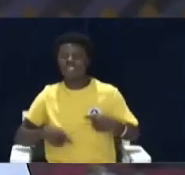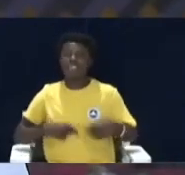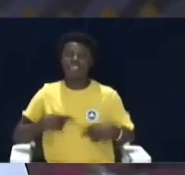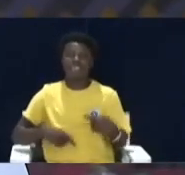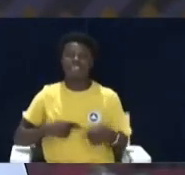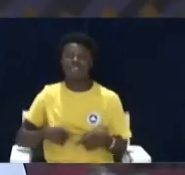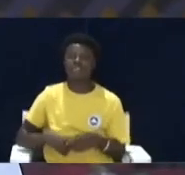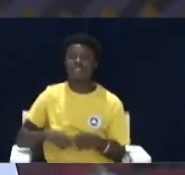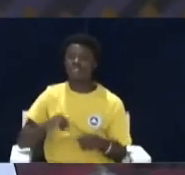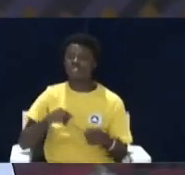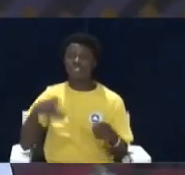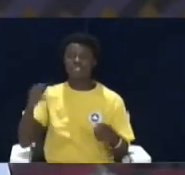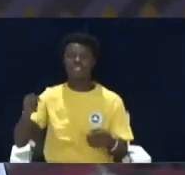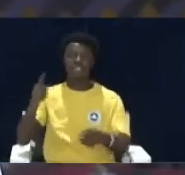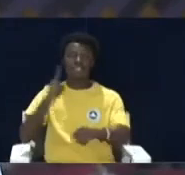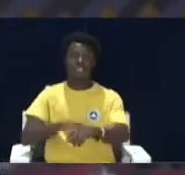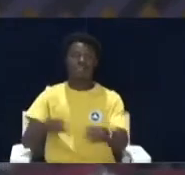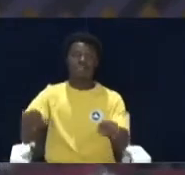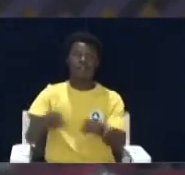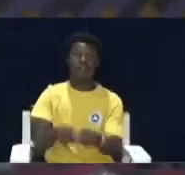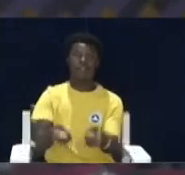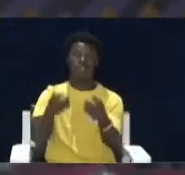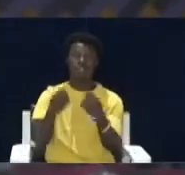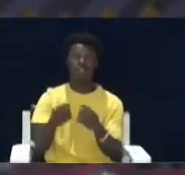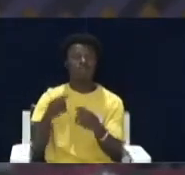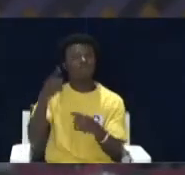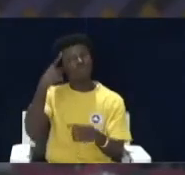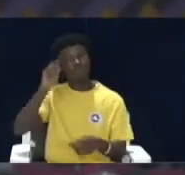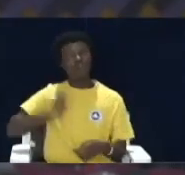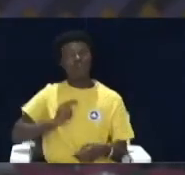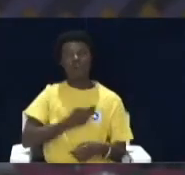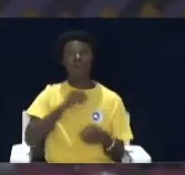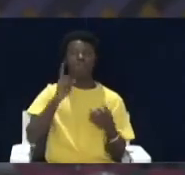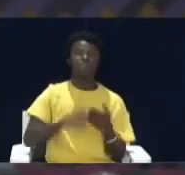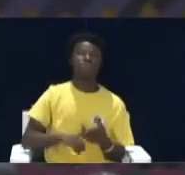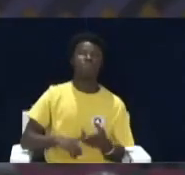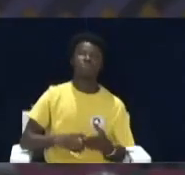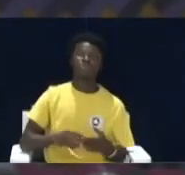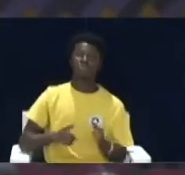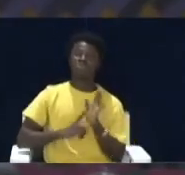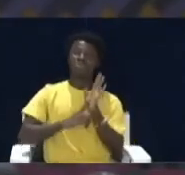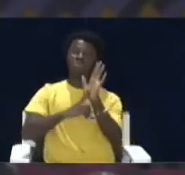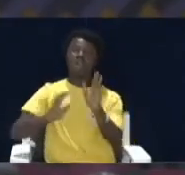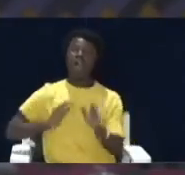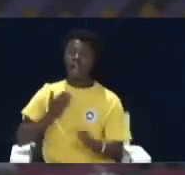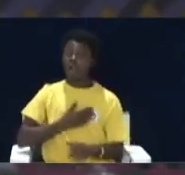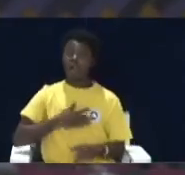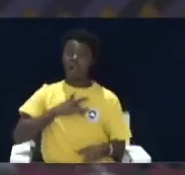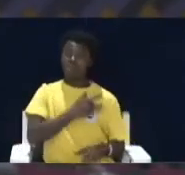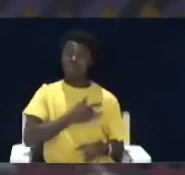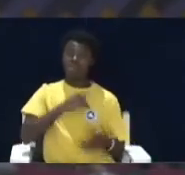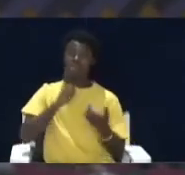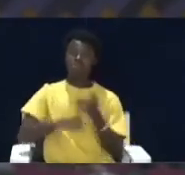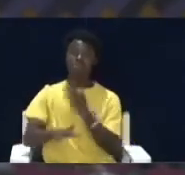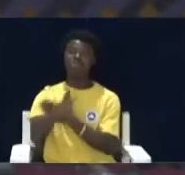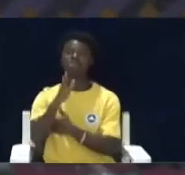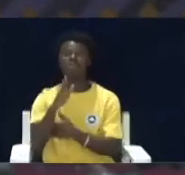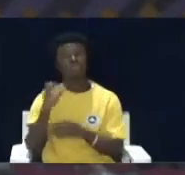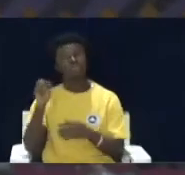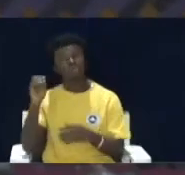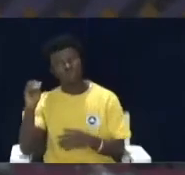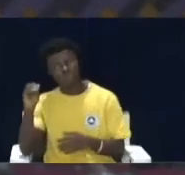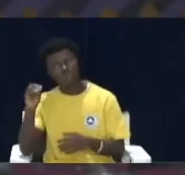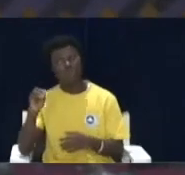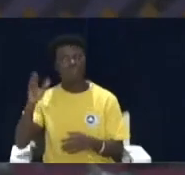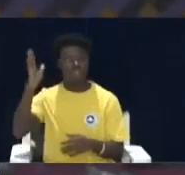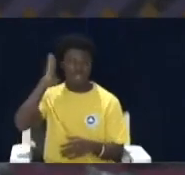The time has come now for us once again to show our appreciation to God. So shall